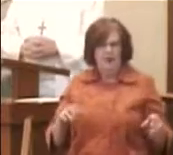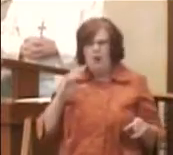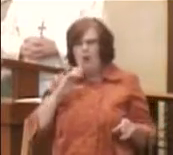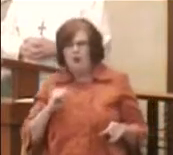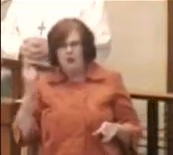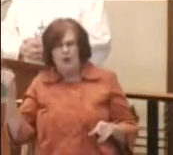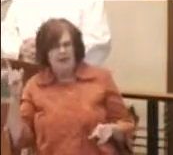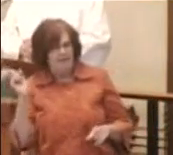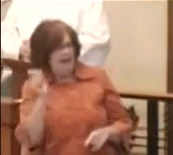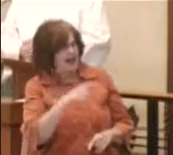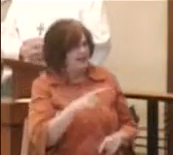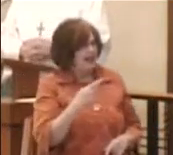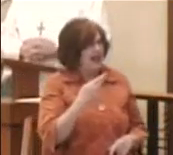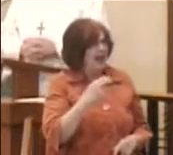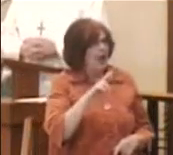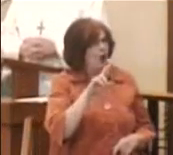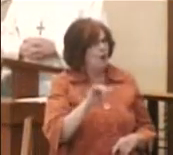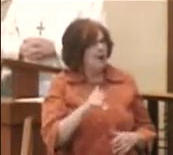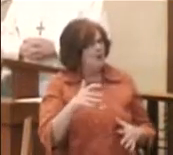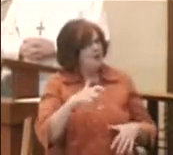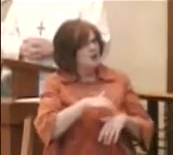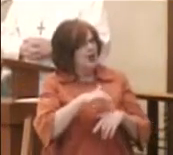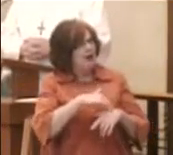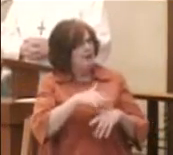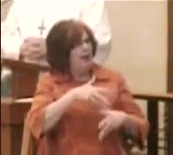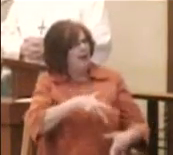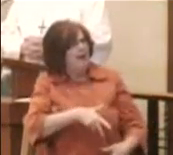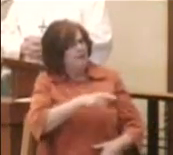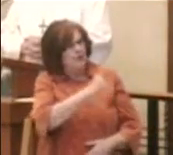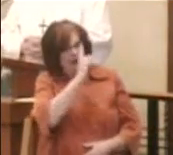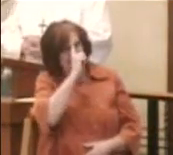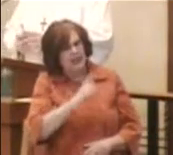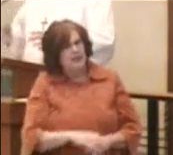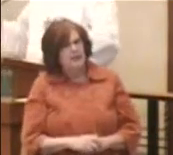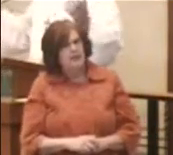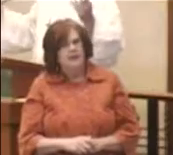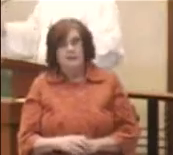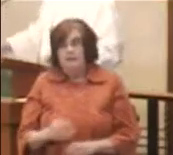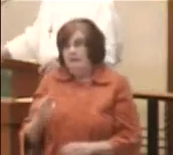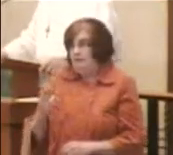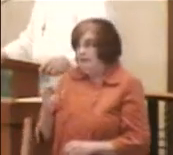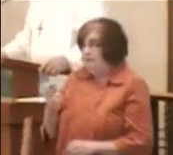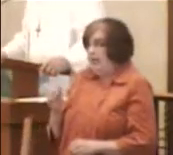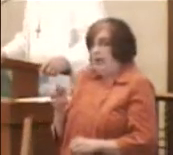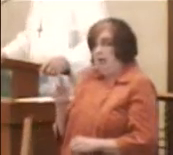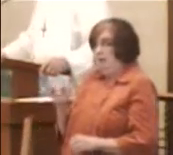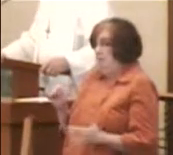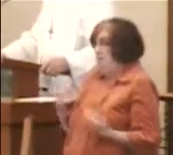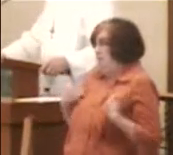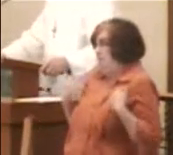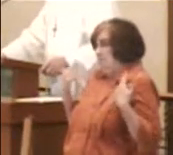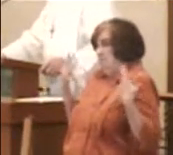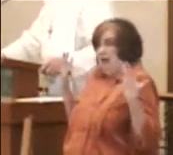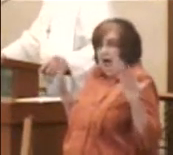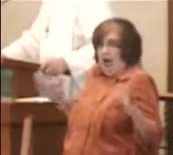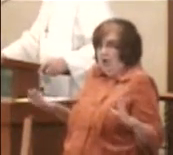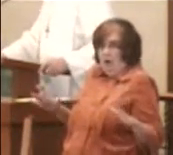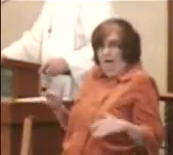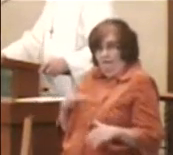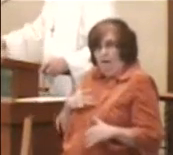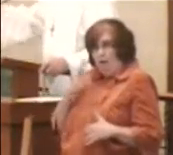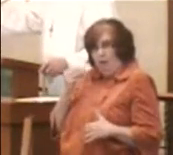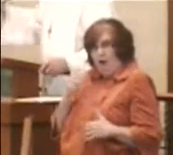"Harry, how much time do you think you have left?" Harry said, I don't know. I guess I feel